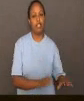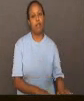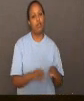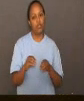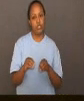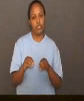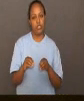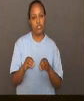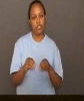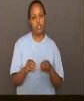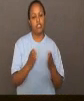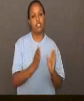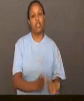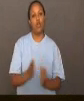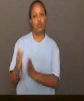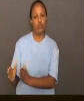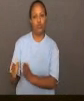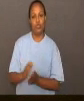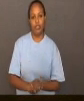Students, let's get ready.